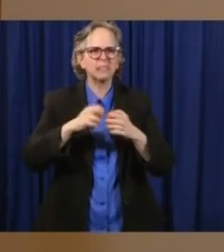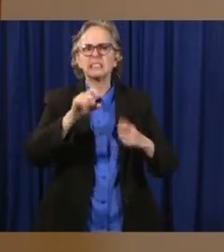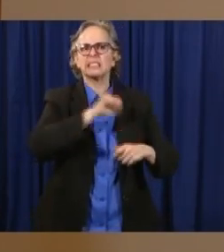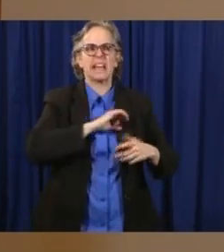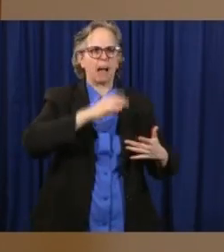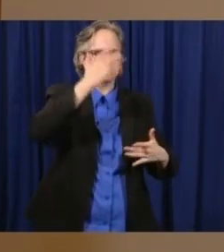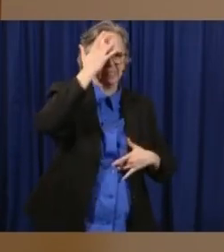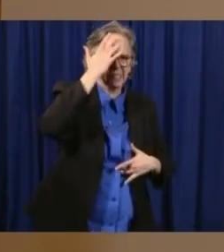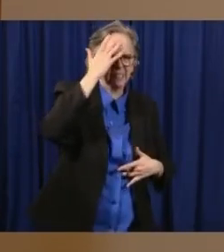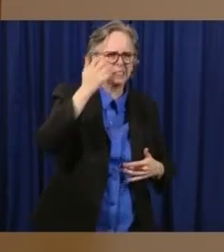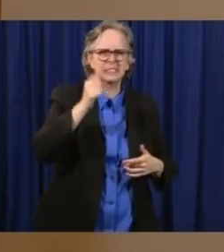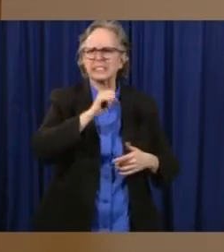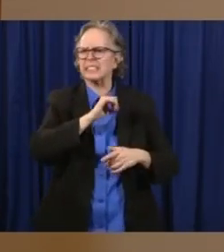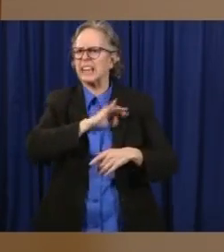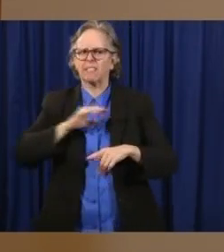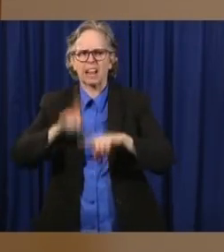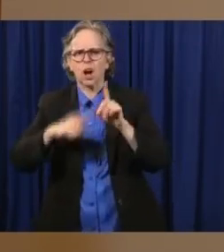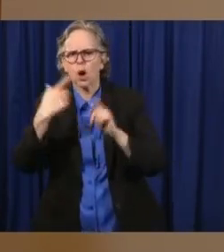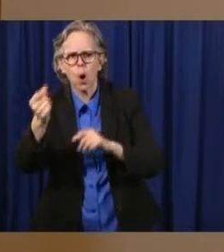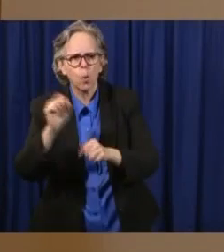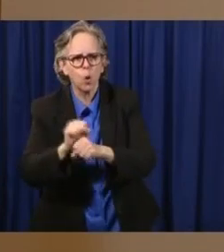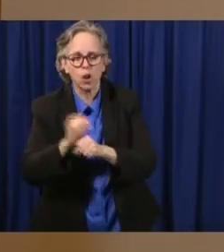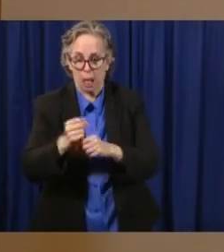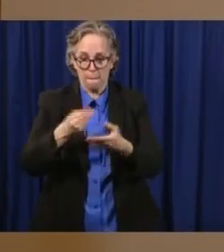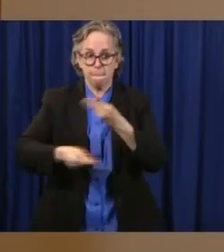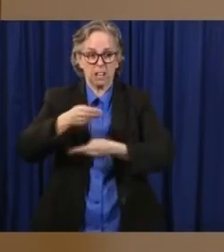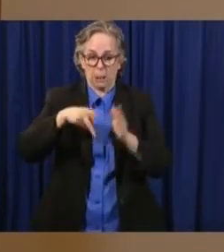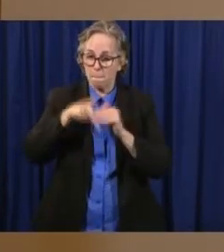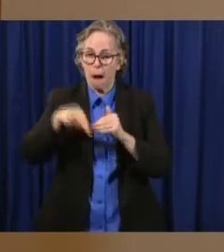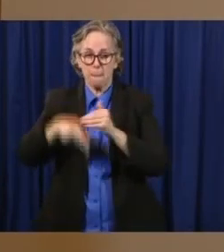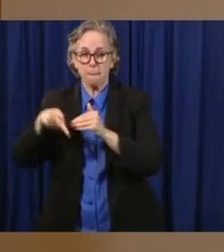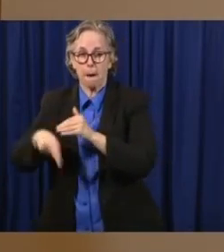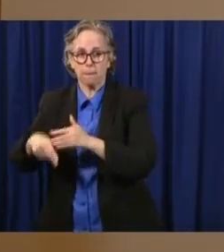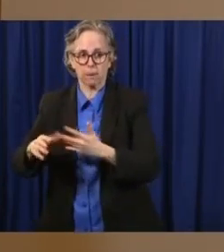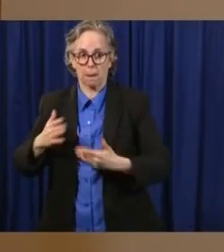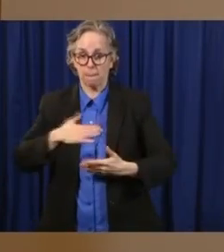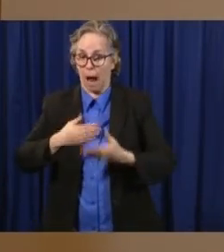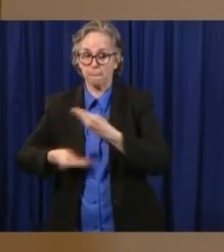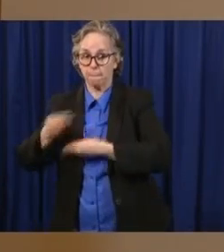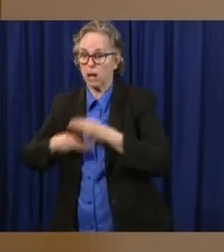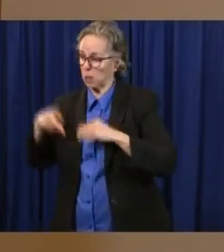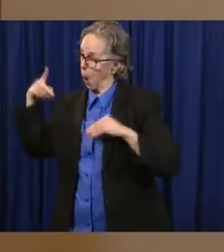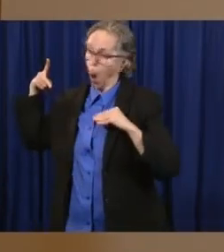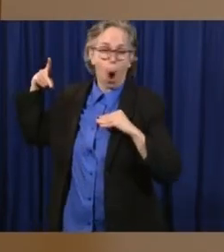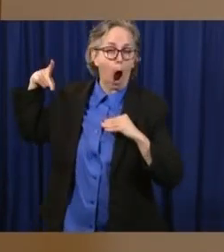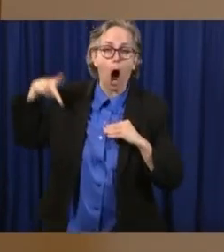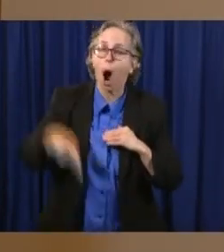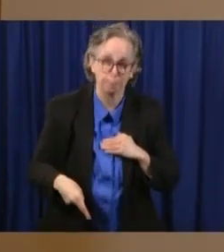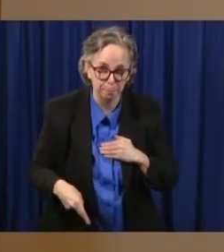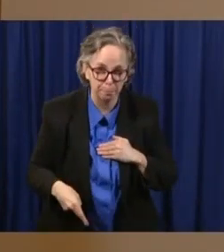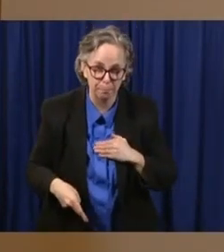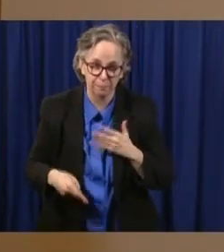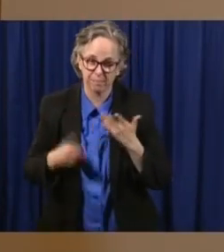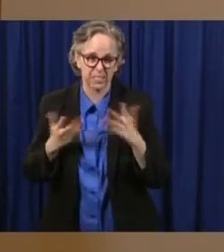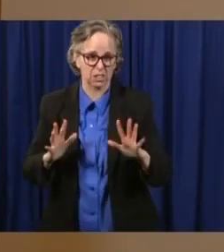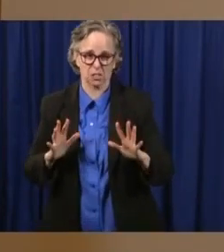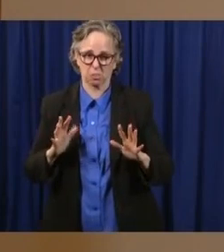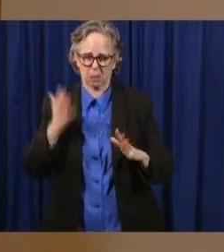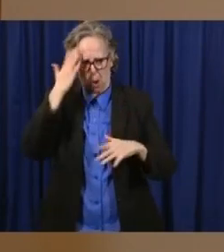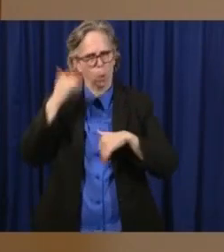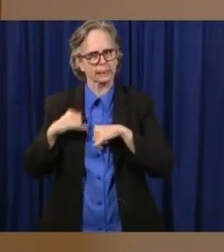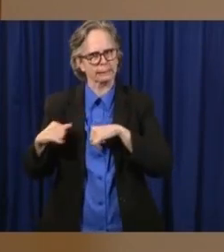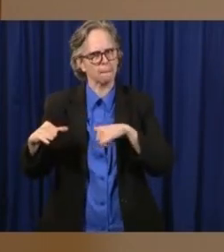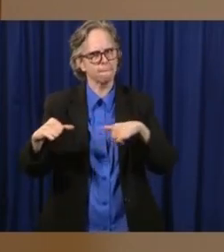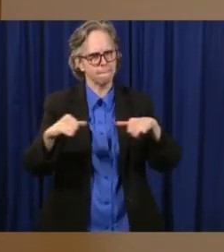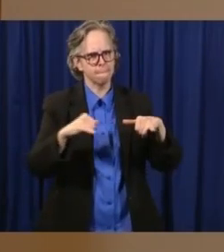agency, my budget is being cut drastically to get through this period. To every nonprofit, this is something I think we need